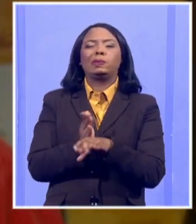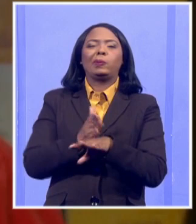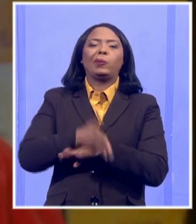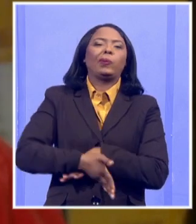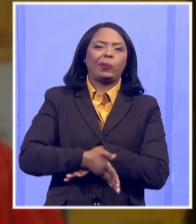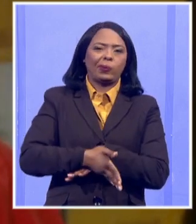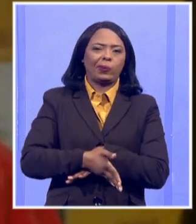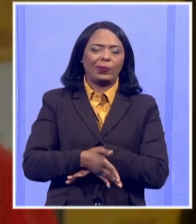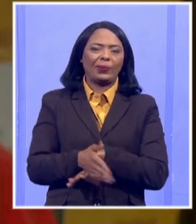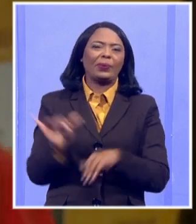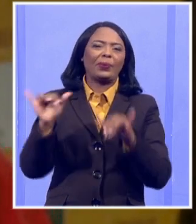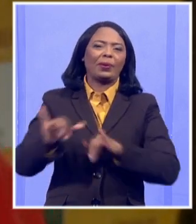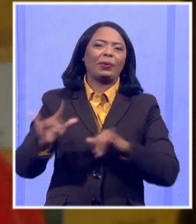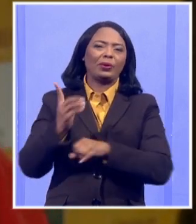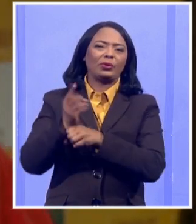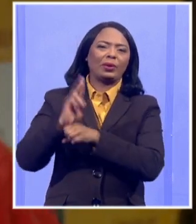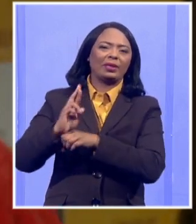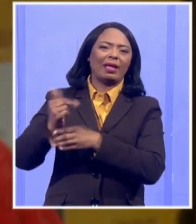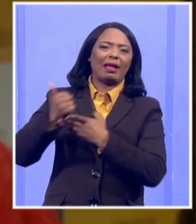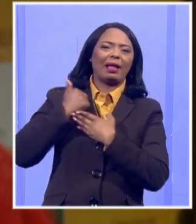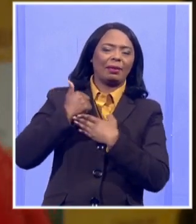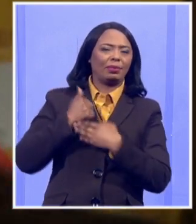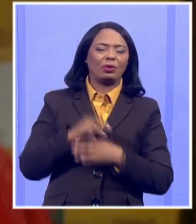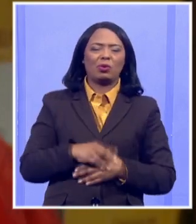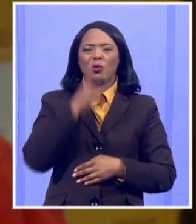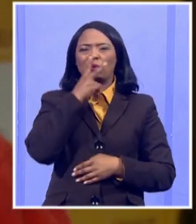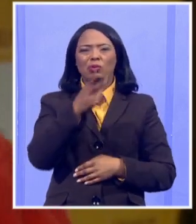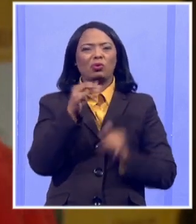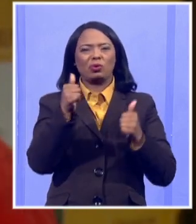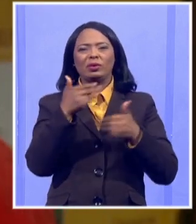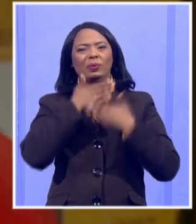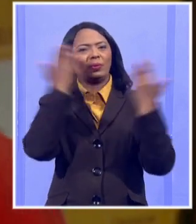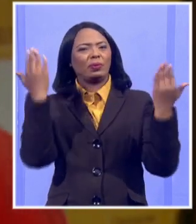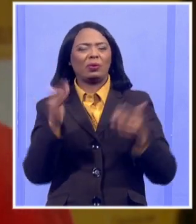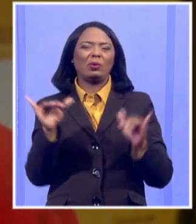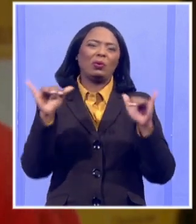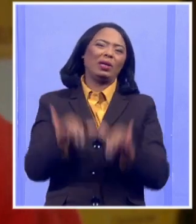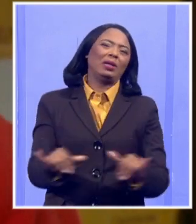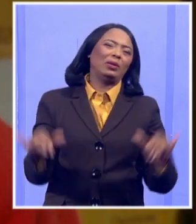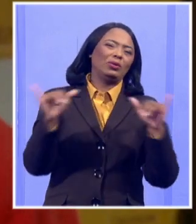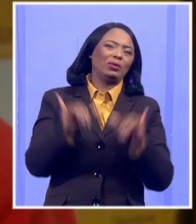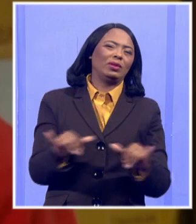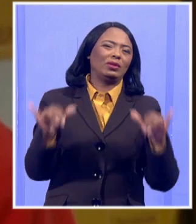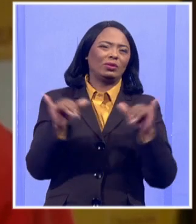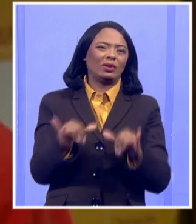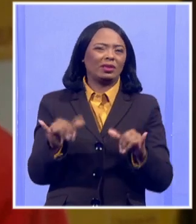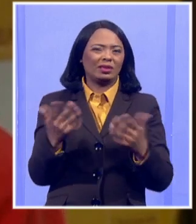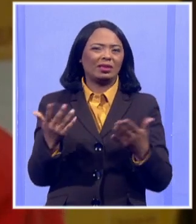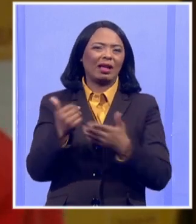here. It's not good here to see that patients must wait for the ill helpness.